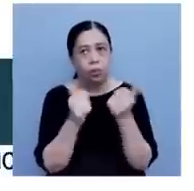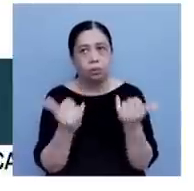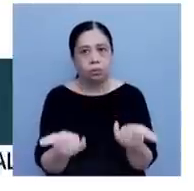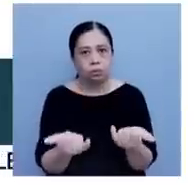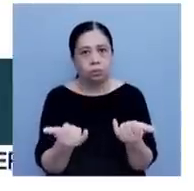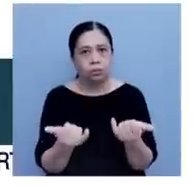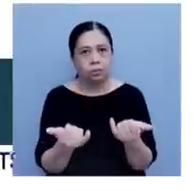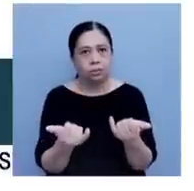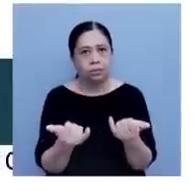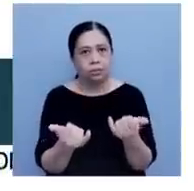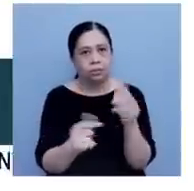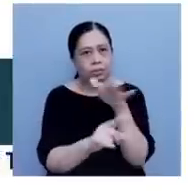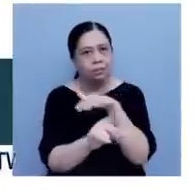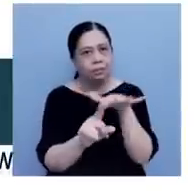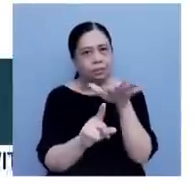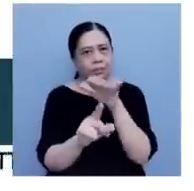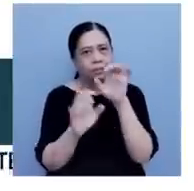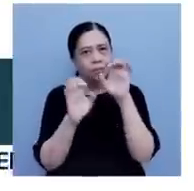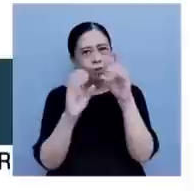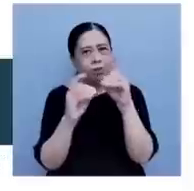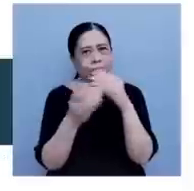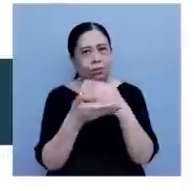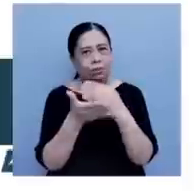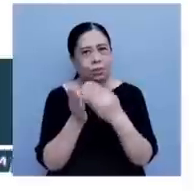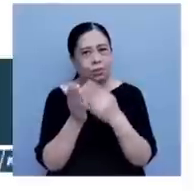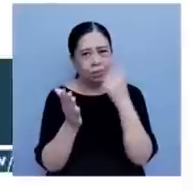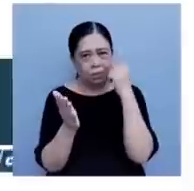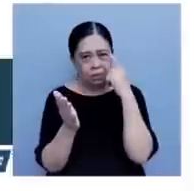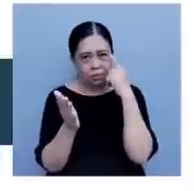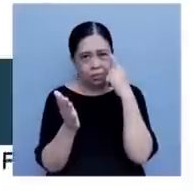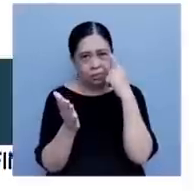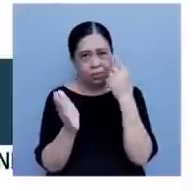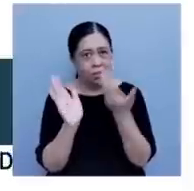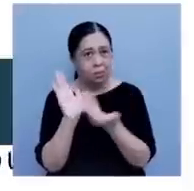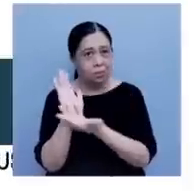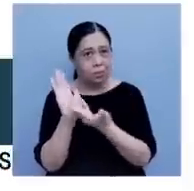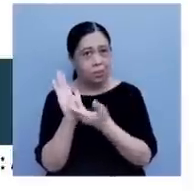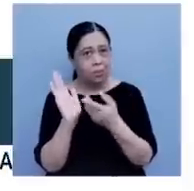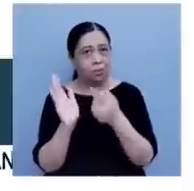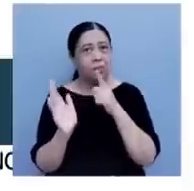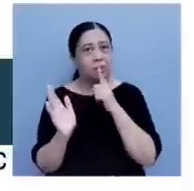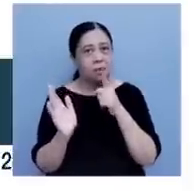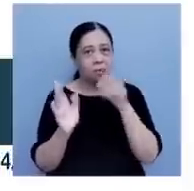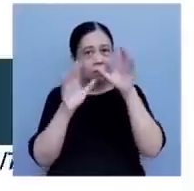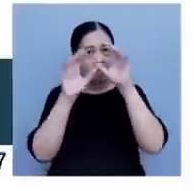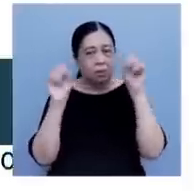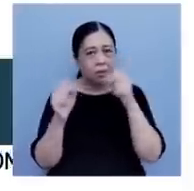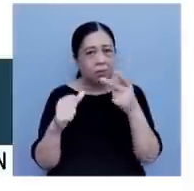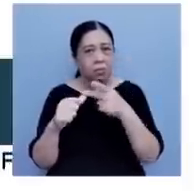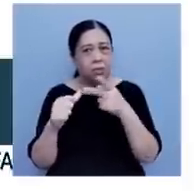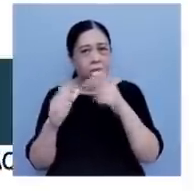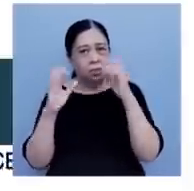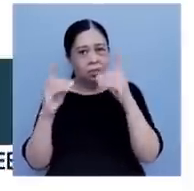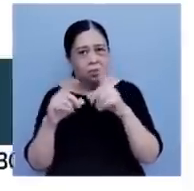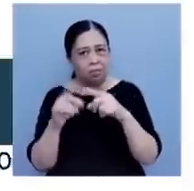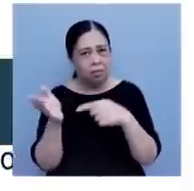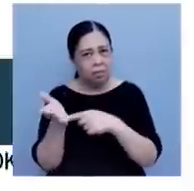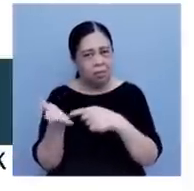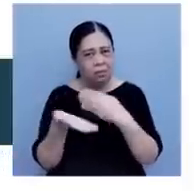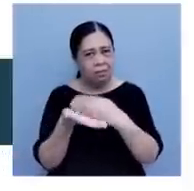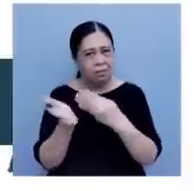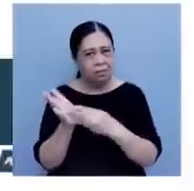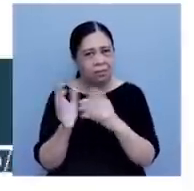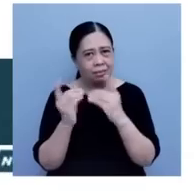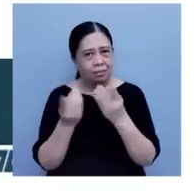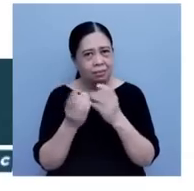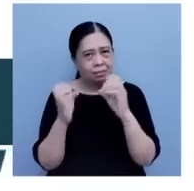of the education budget, is it reflective of the president's sentiments? I believe so.